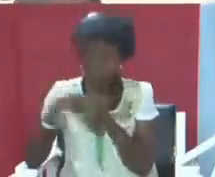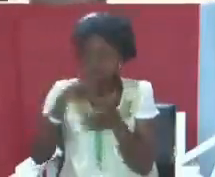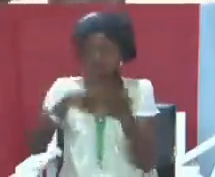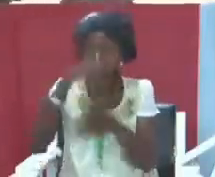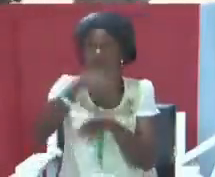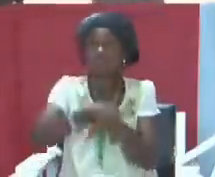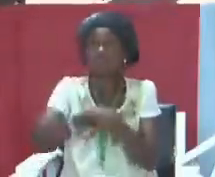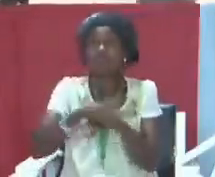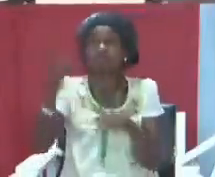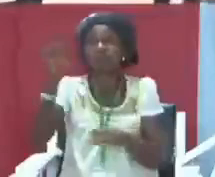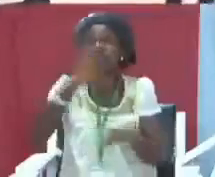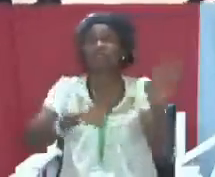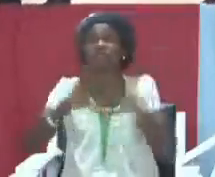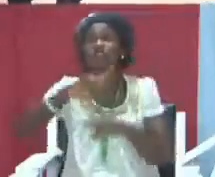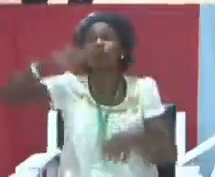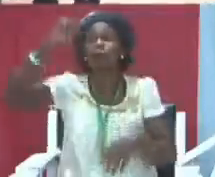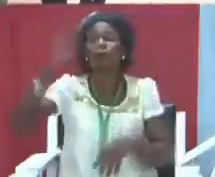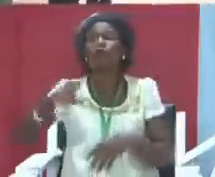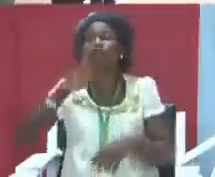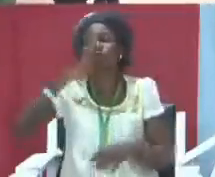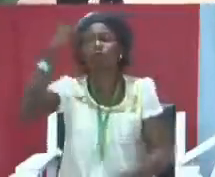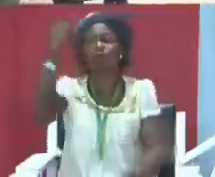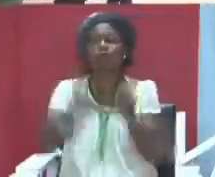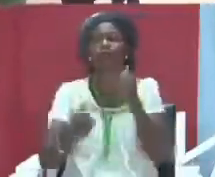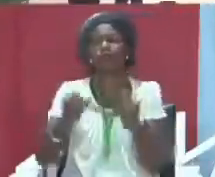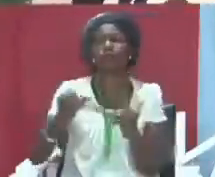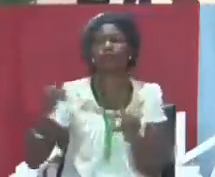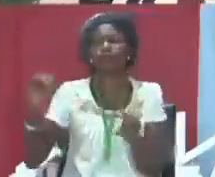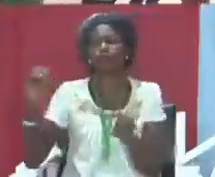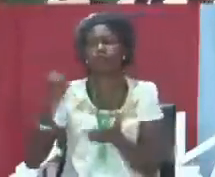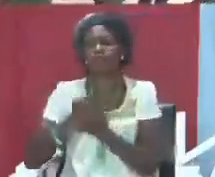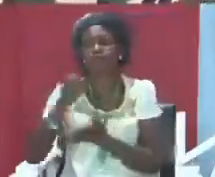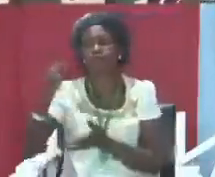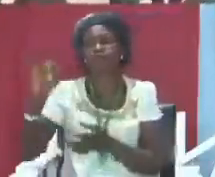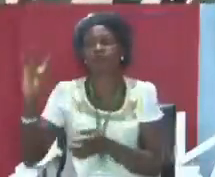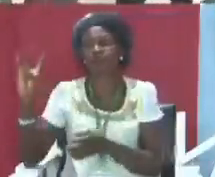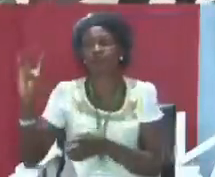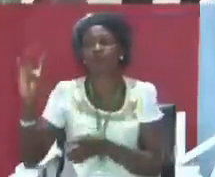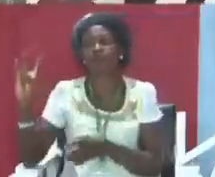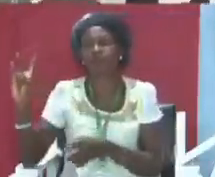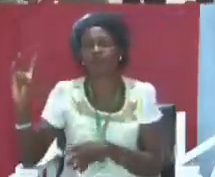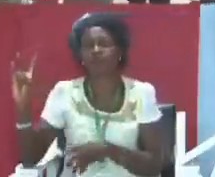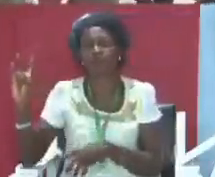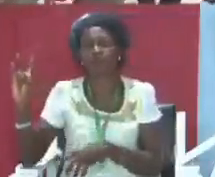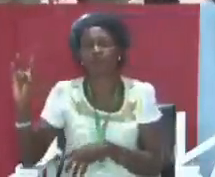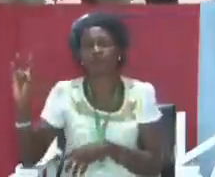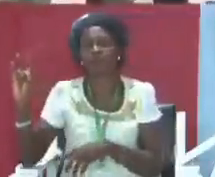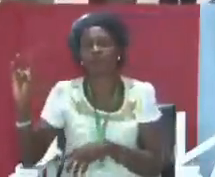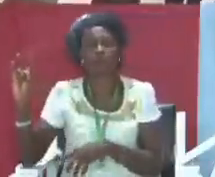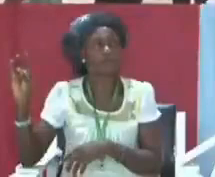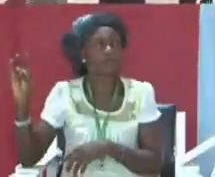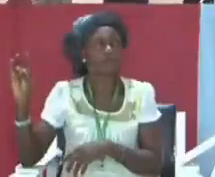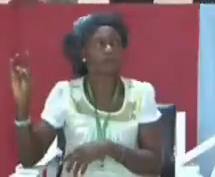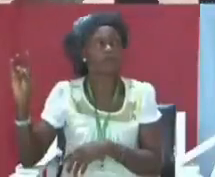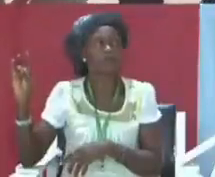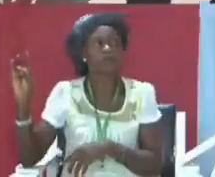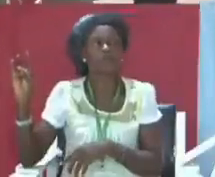Tonight, the siege must be over.